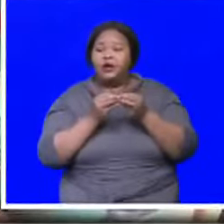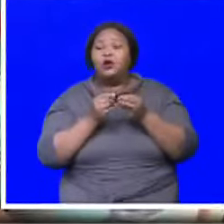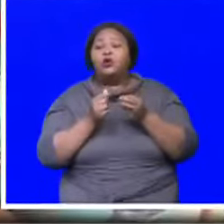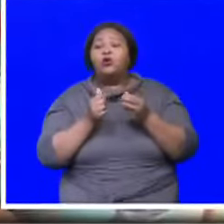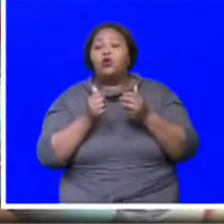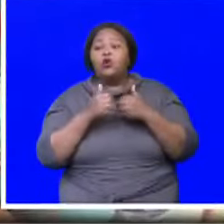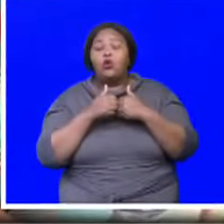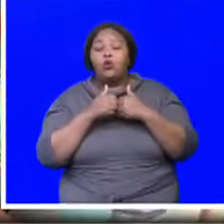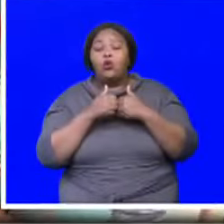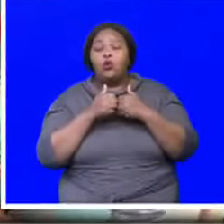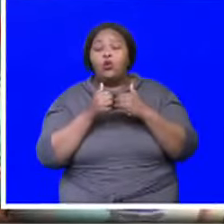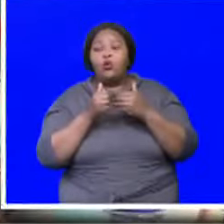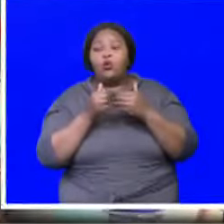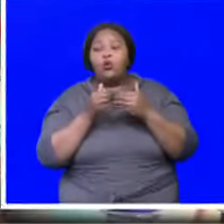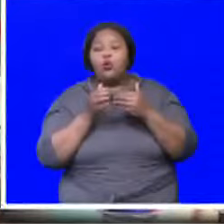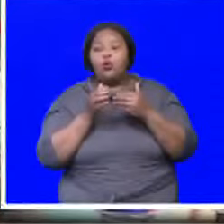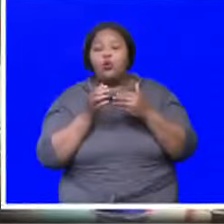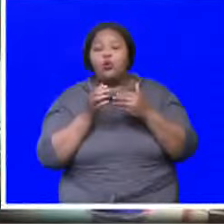investigating and